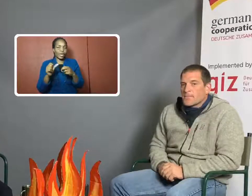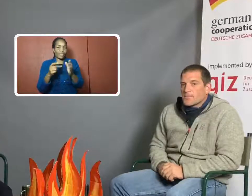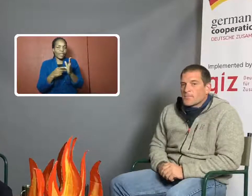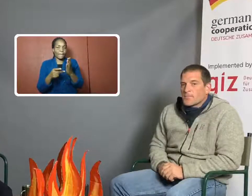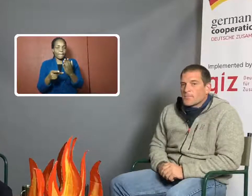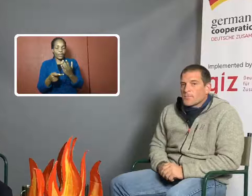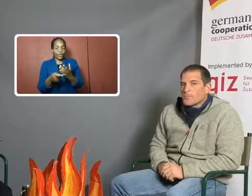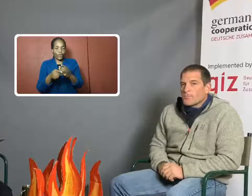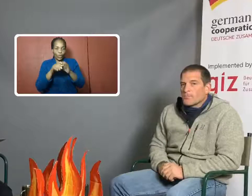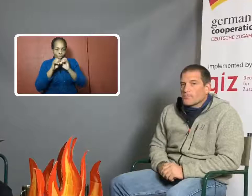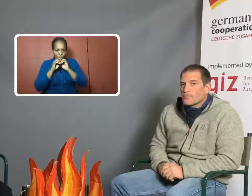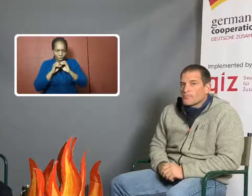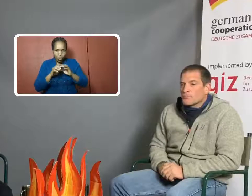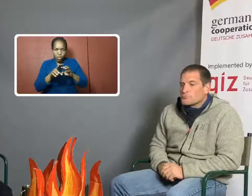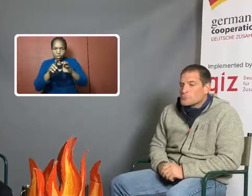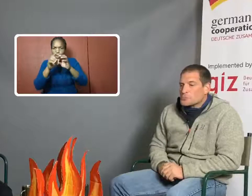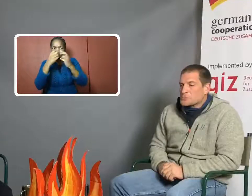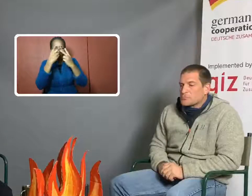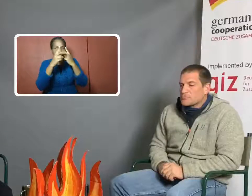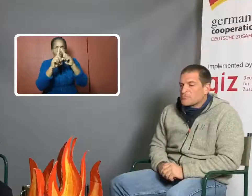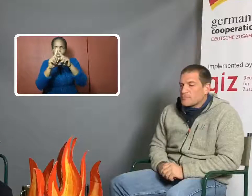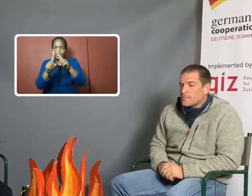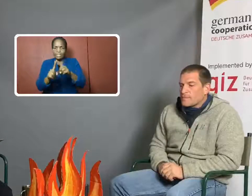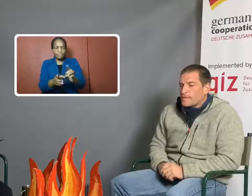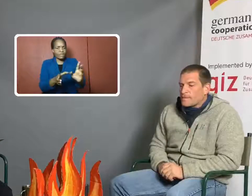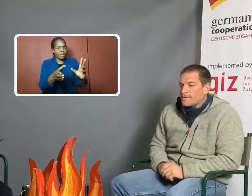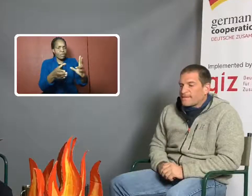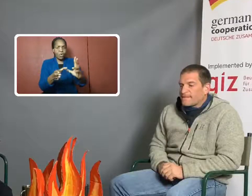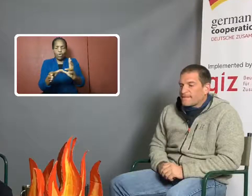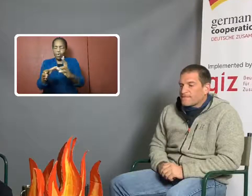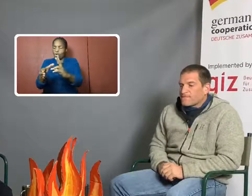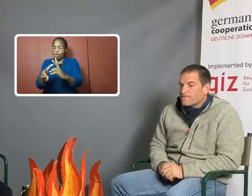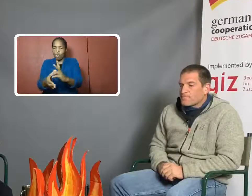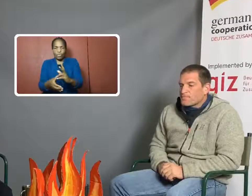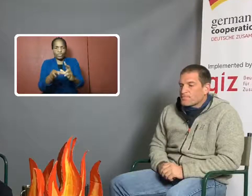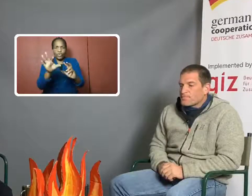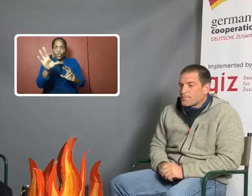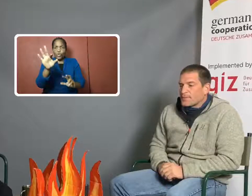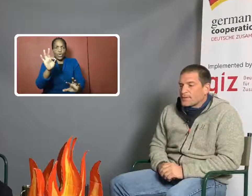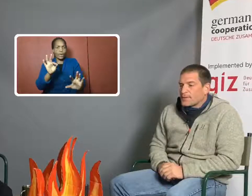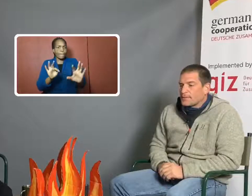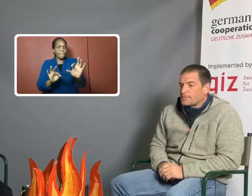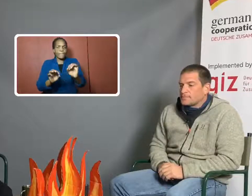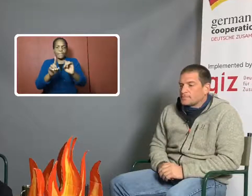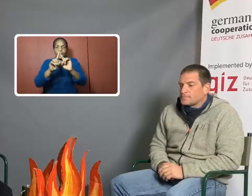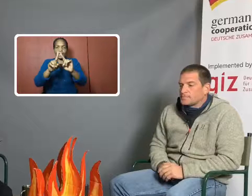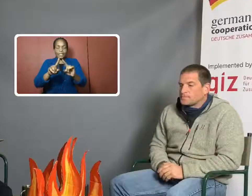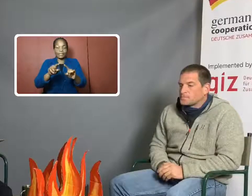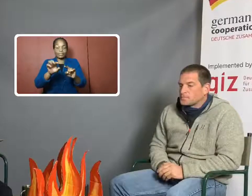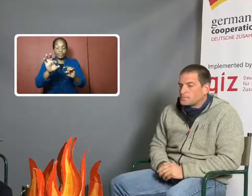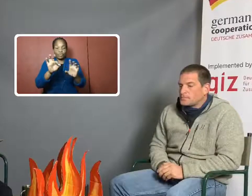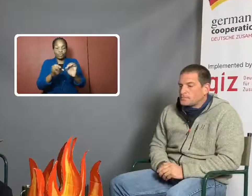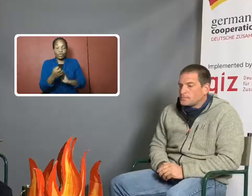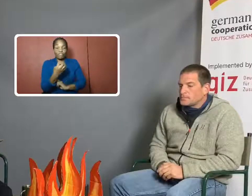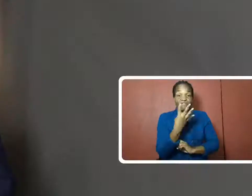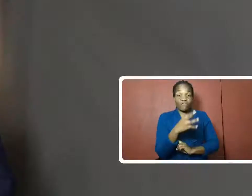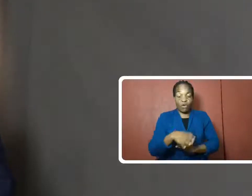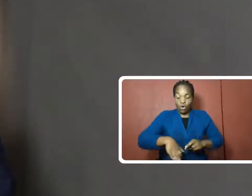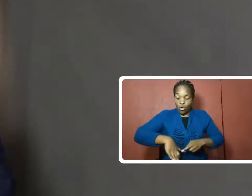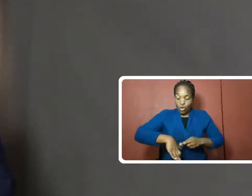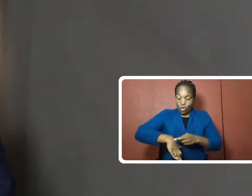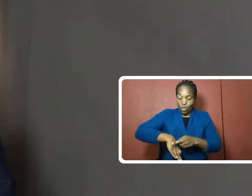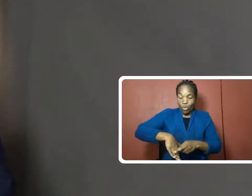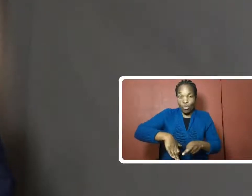mobile outreach, which will also go out to selected 4 regions in the country to